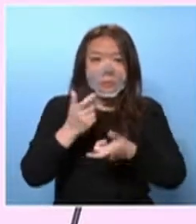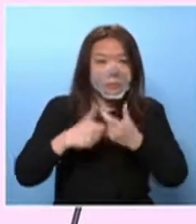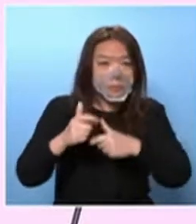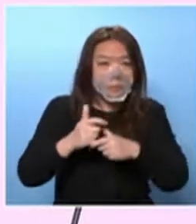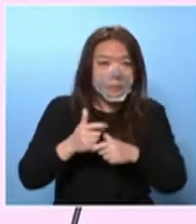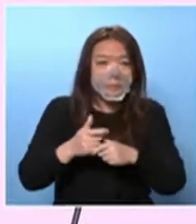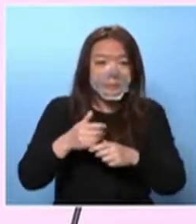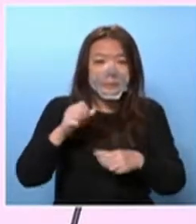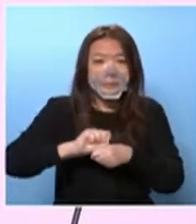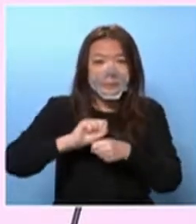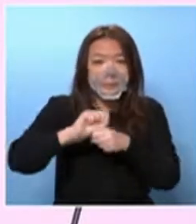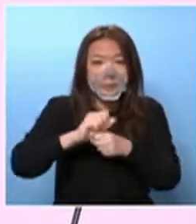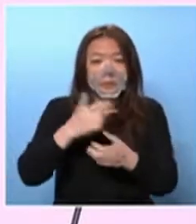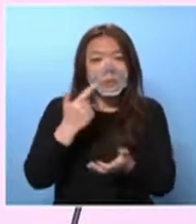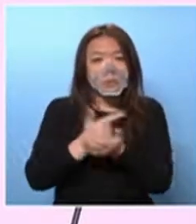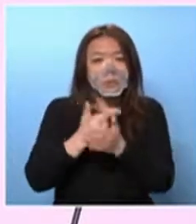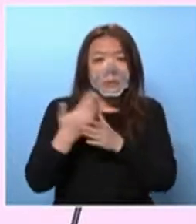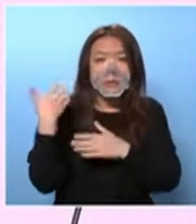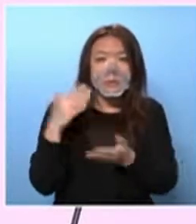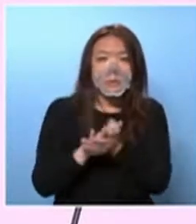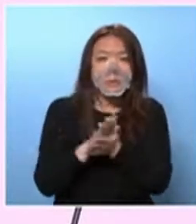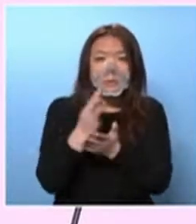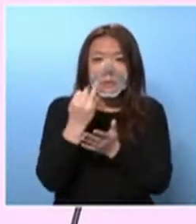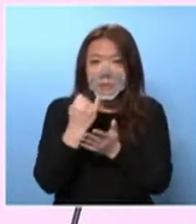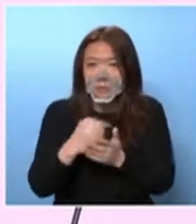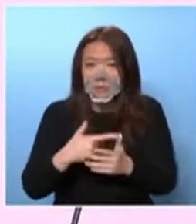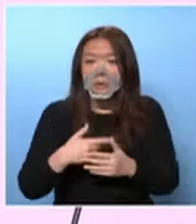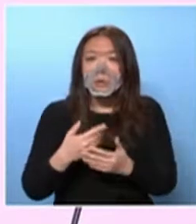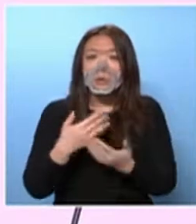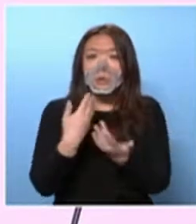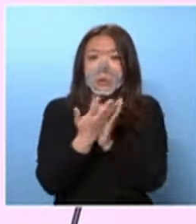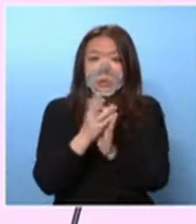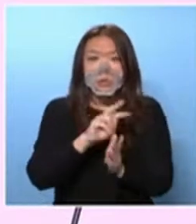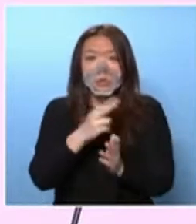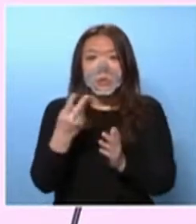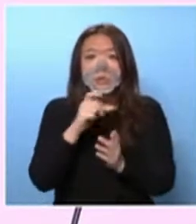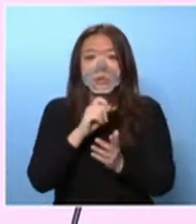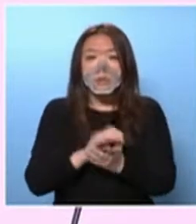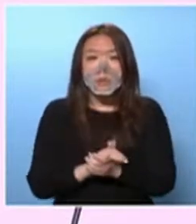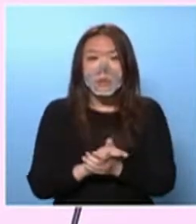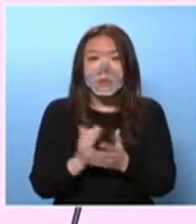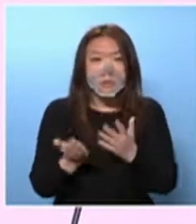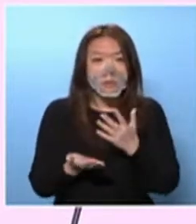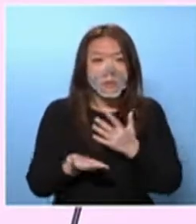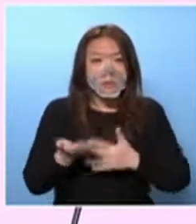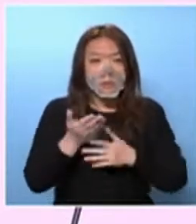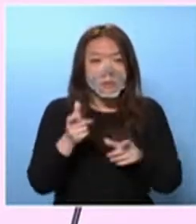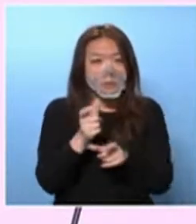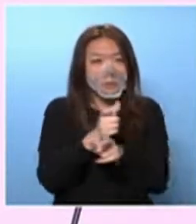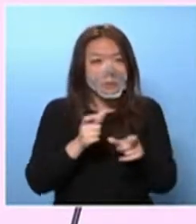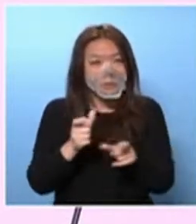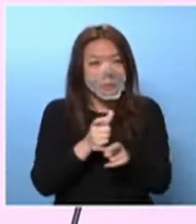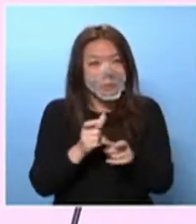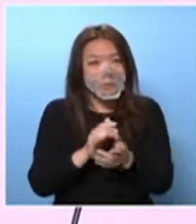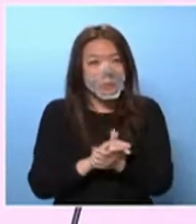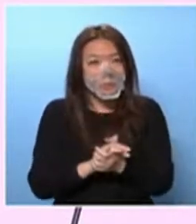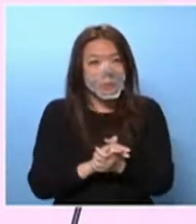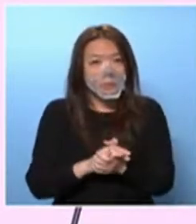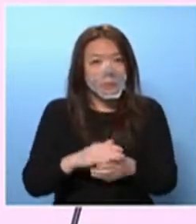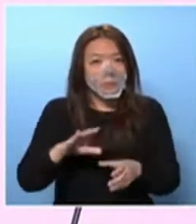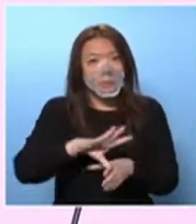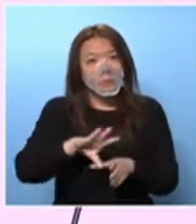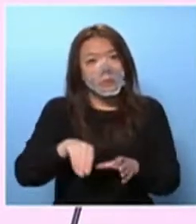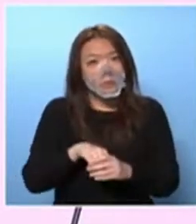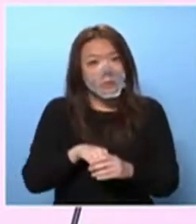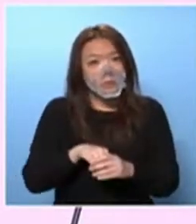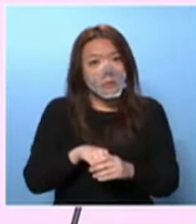worldwide. The increase in trading and market capitalization of Hong Kong stocks was attributable mainly to the series of reforms implemented in the past few years